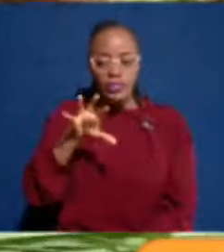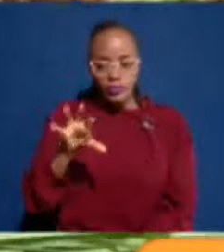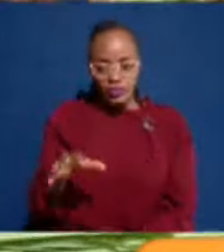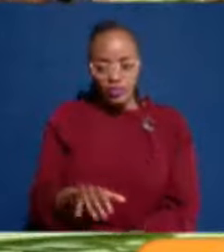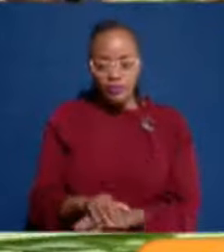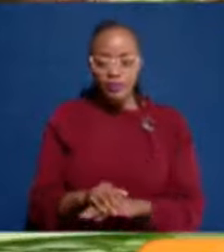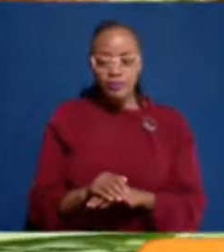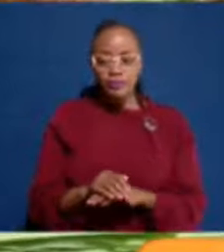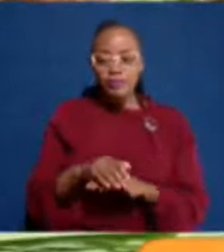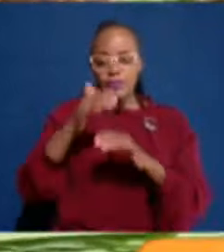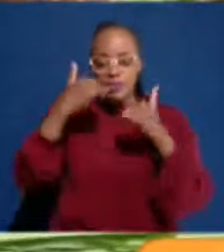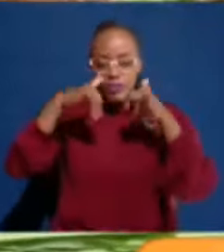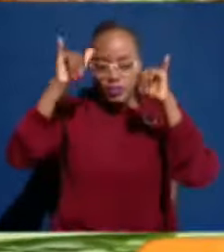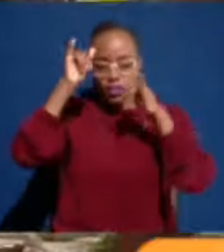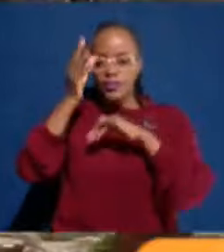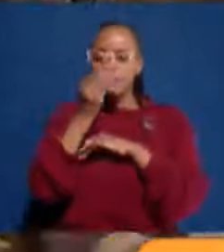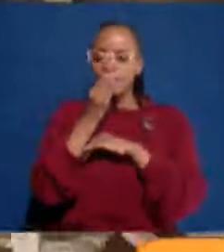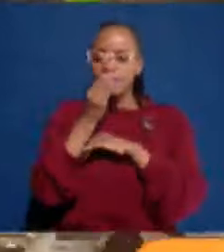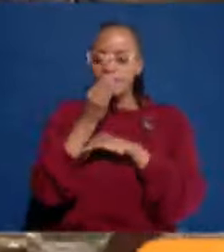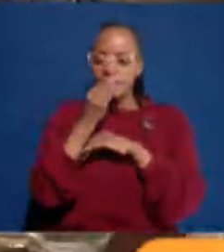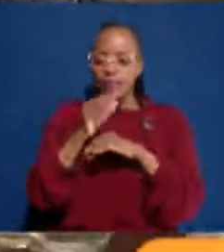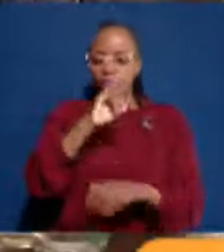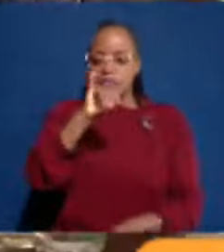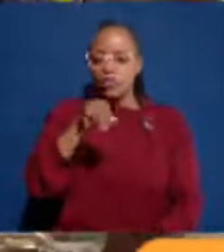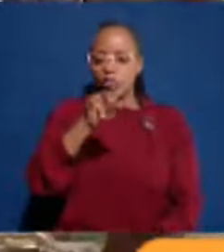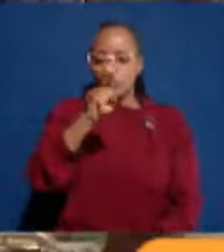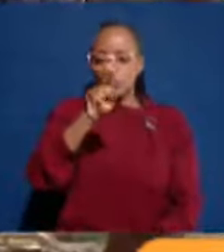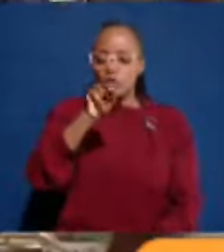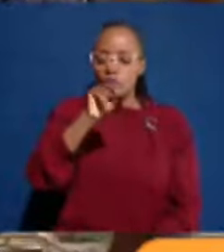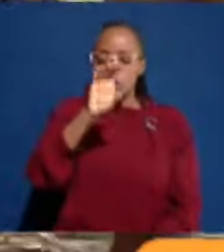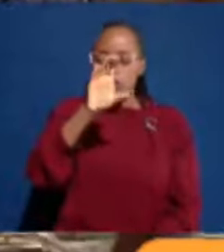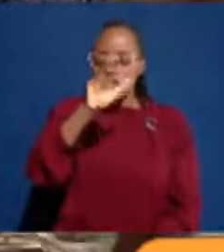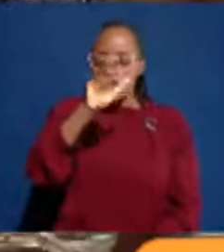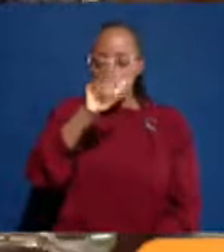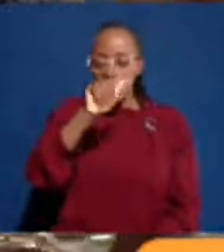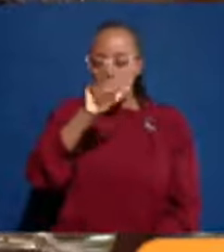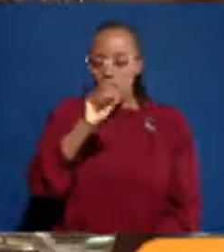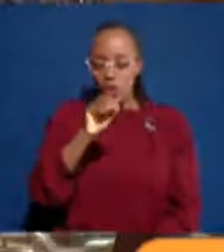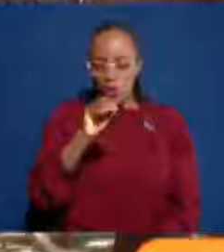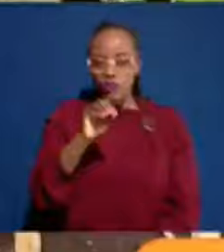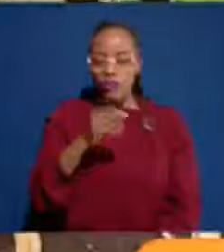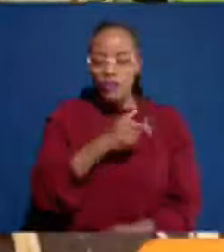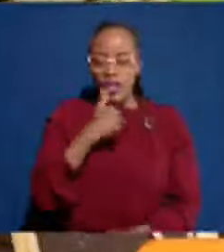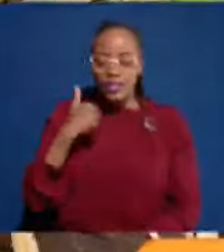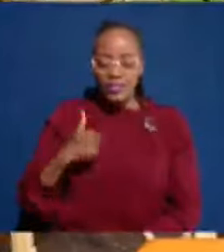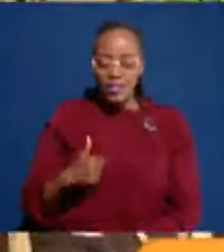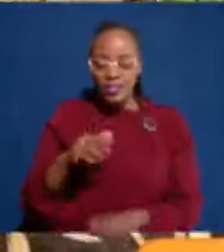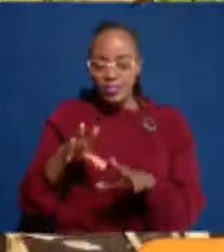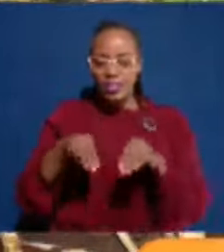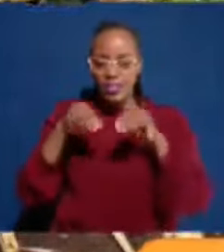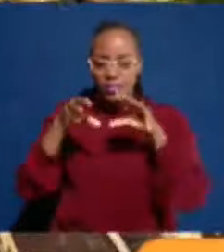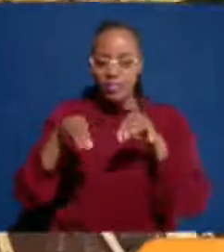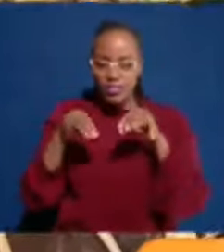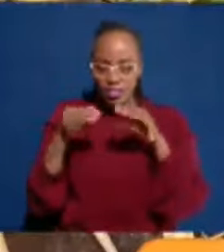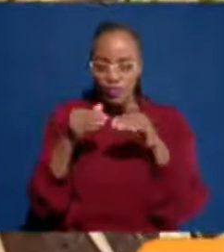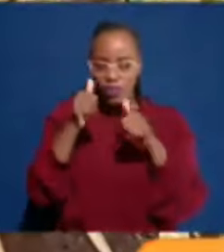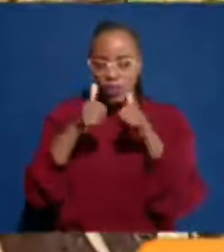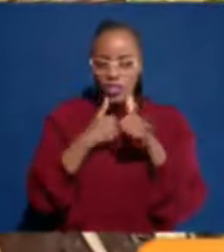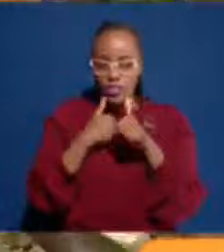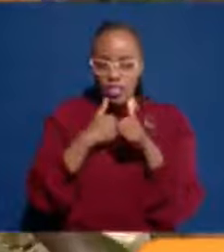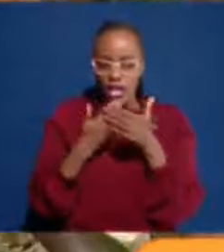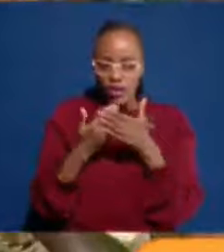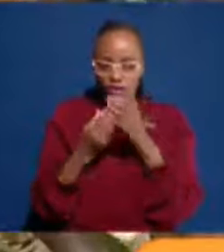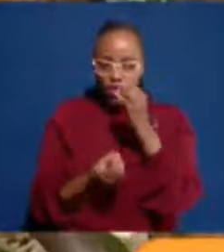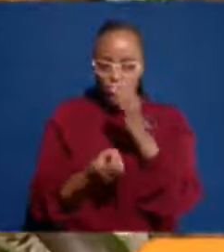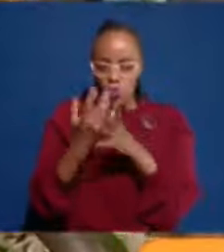County. The cows are feeding on the juncao grass, a high-yielding Chinese Napier grass variety, which Kariuki